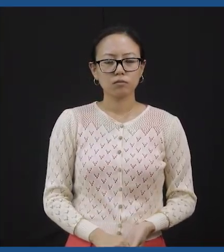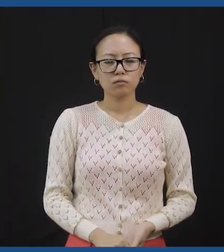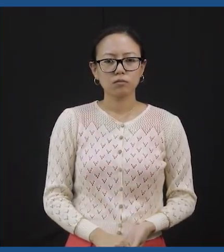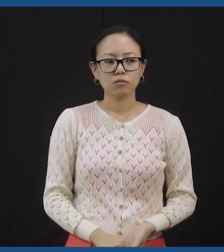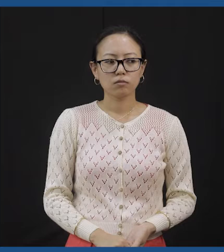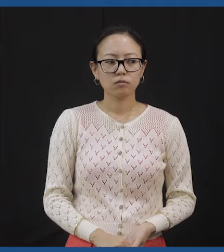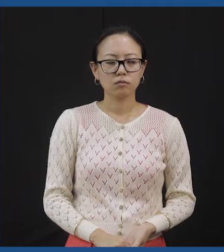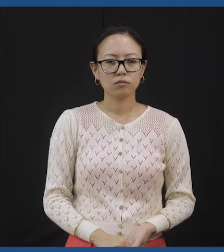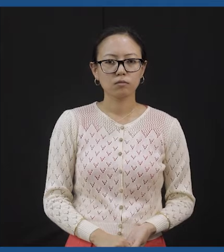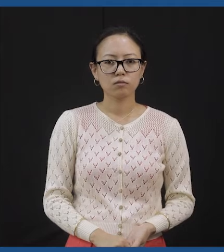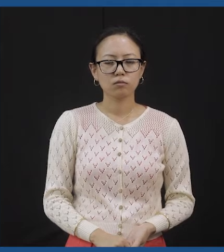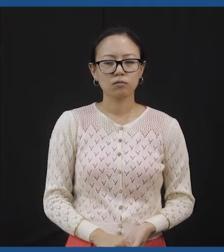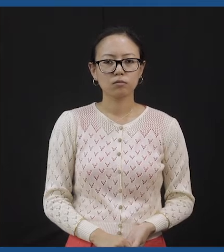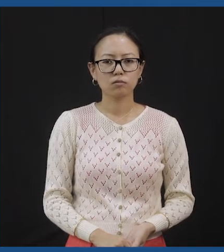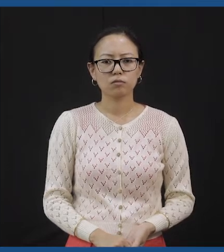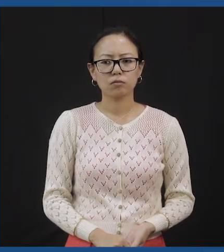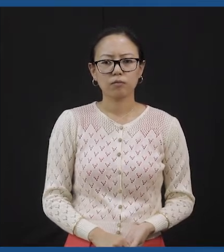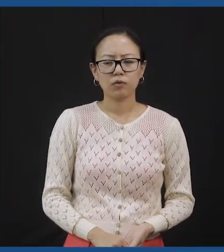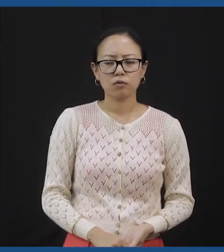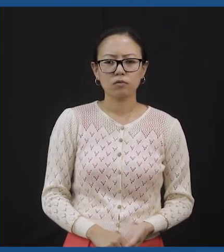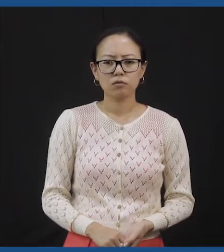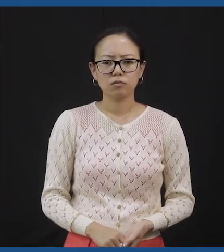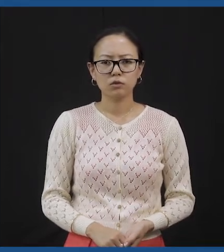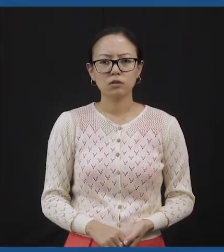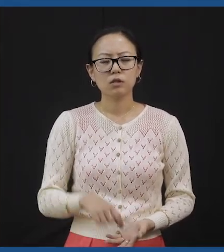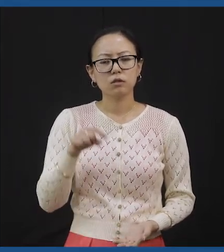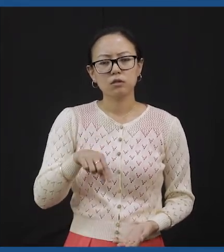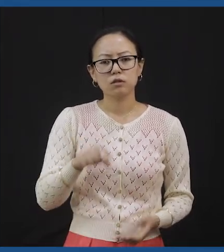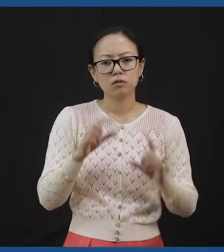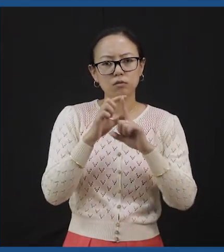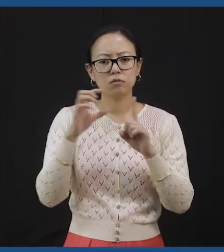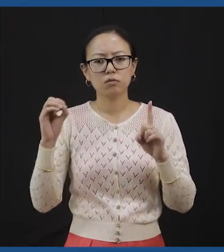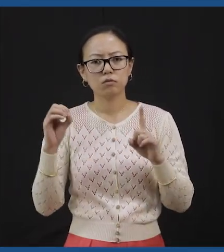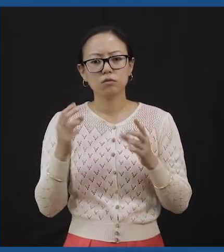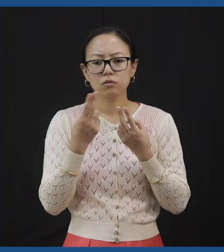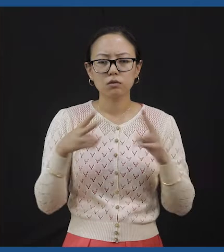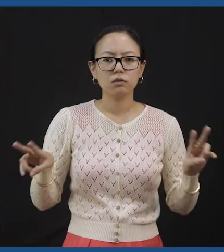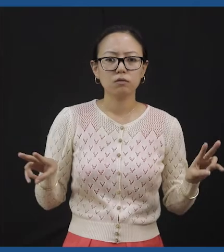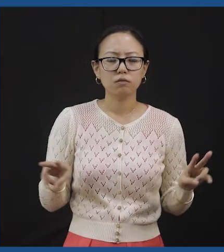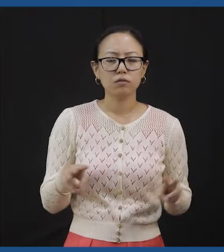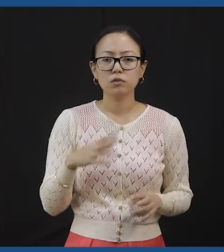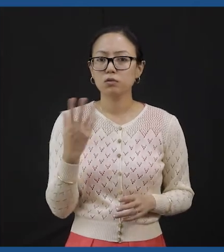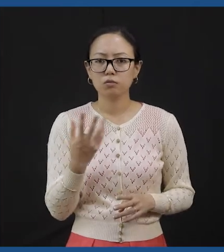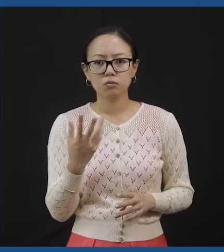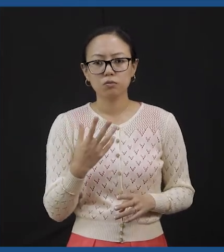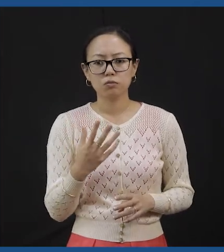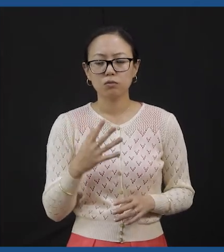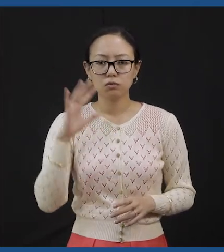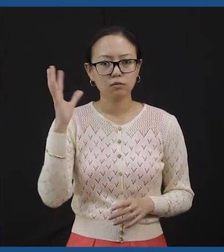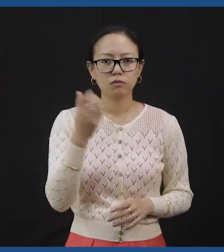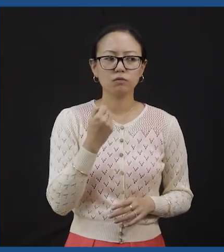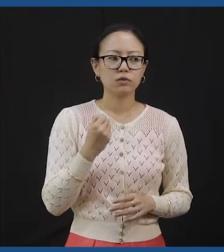So now we will find the difference. Here difference means minus. The terms we are using